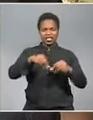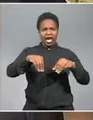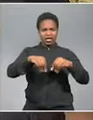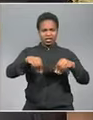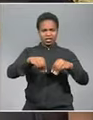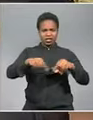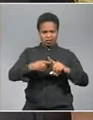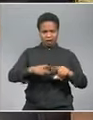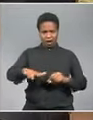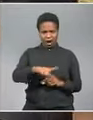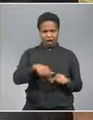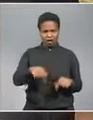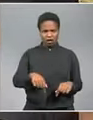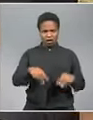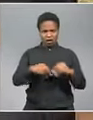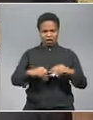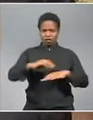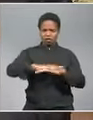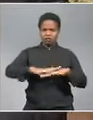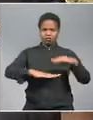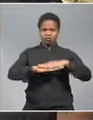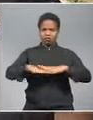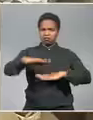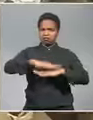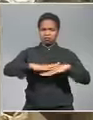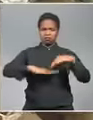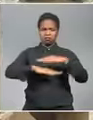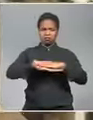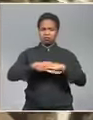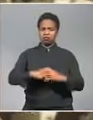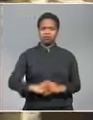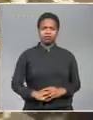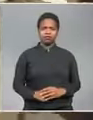we get from the land, yeah. And then it's just a matter of stacking the bags.